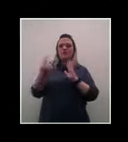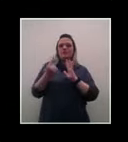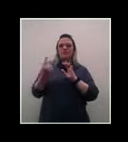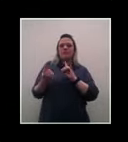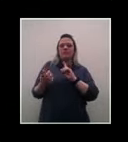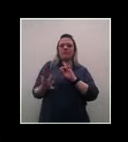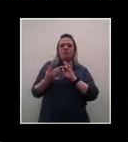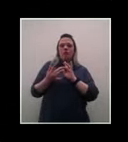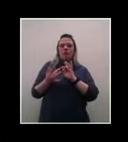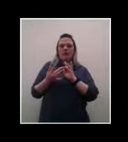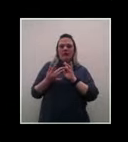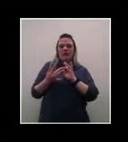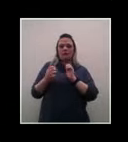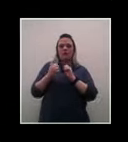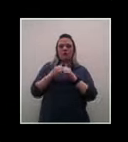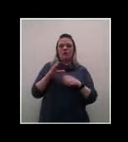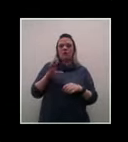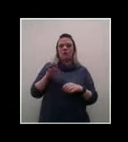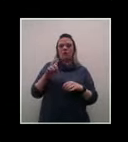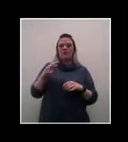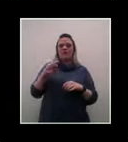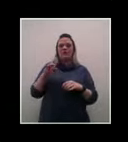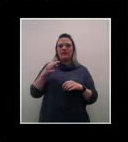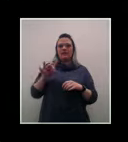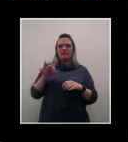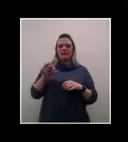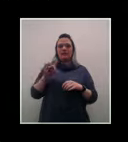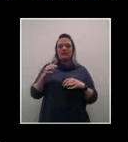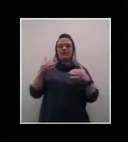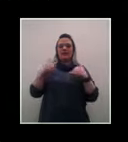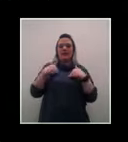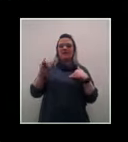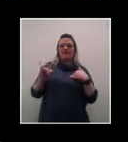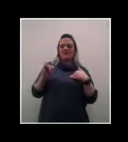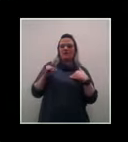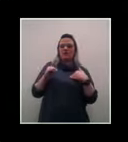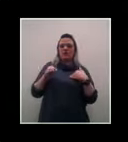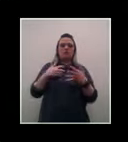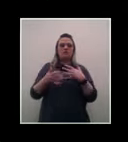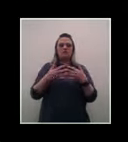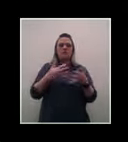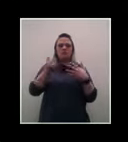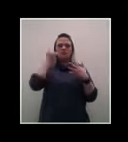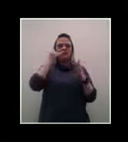with COVID-19 and probably infected regardless of if they had symptoms. So